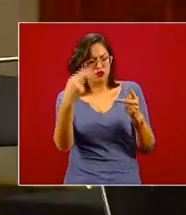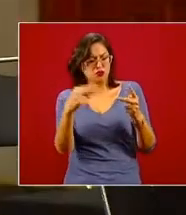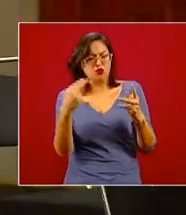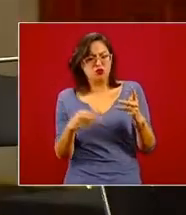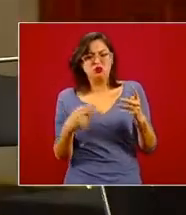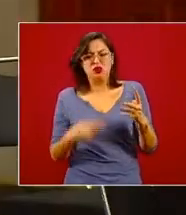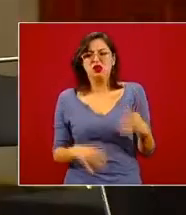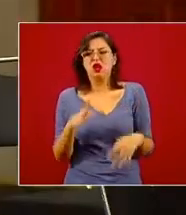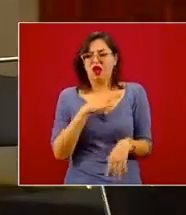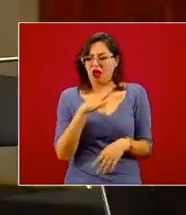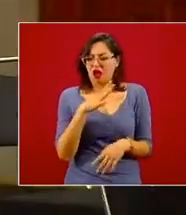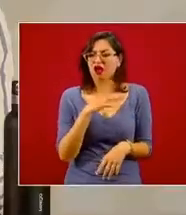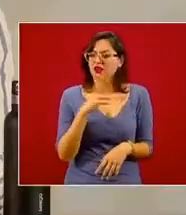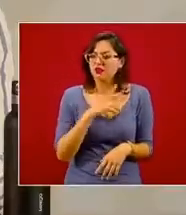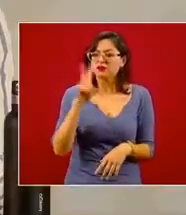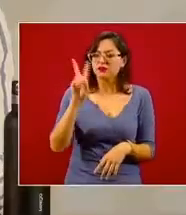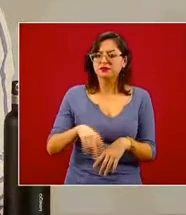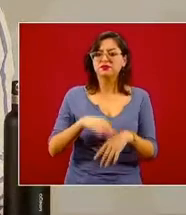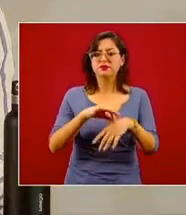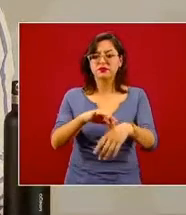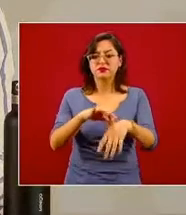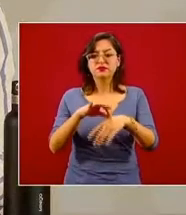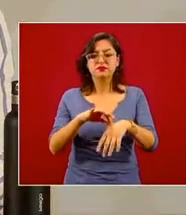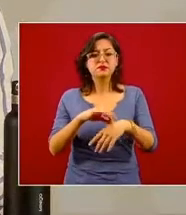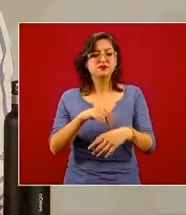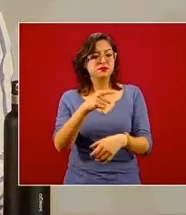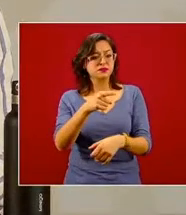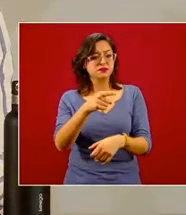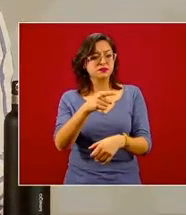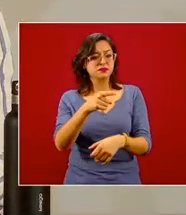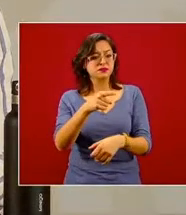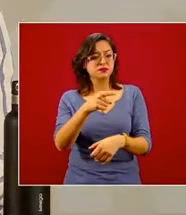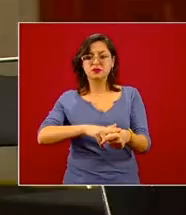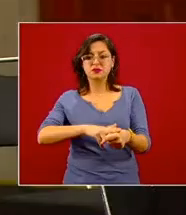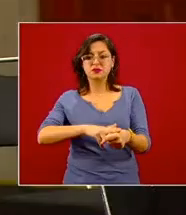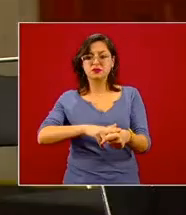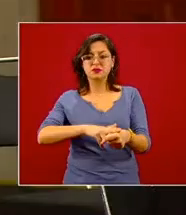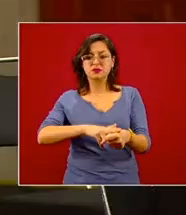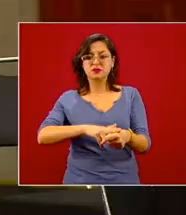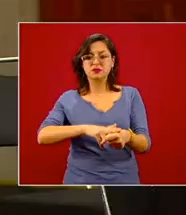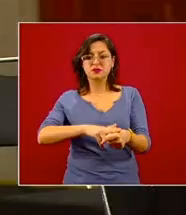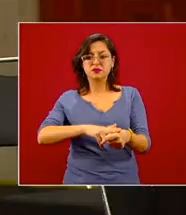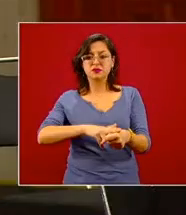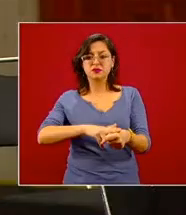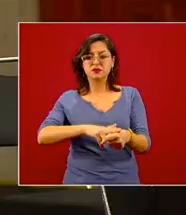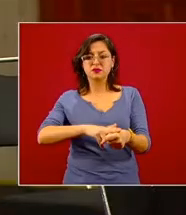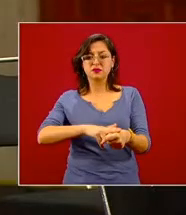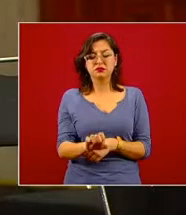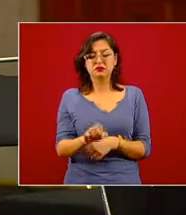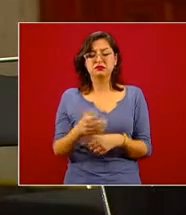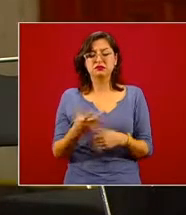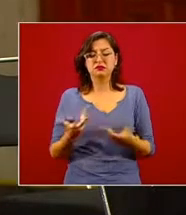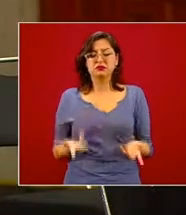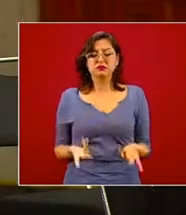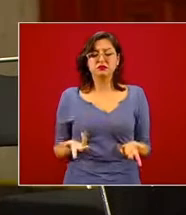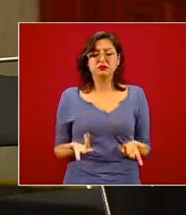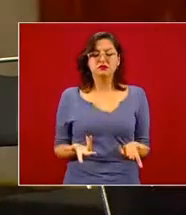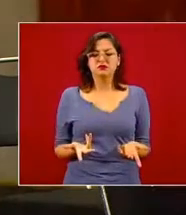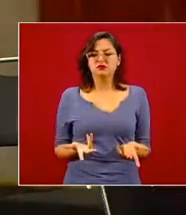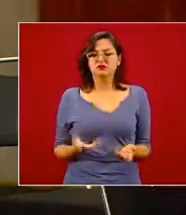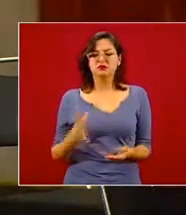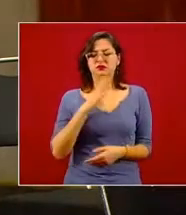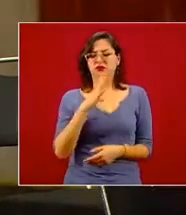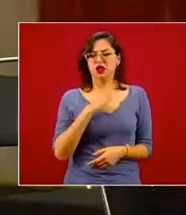she did personas the que record, existen. but Son unidades I mean, médicas de la these are Secretaría de Salud. specific cases, El ISSSTE, existing people with hay names and hay un